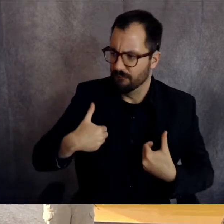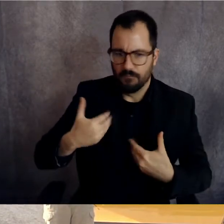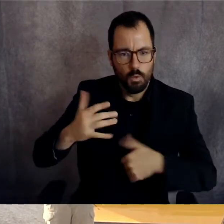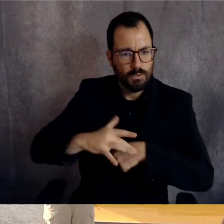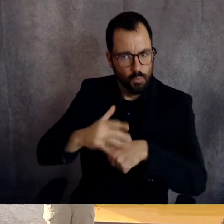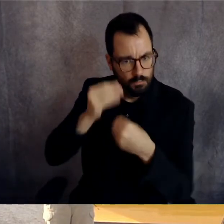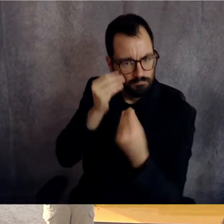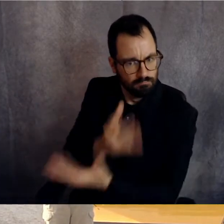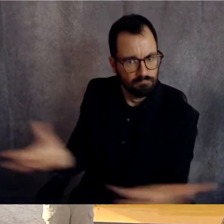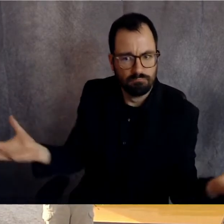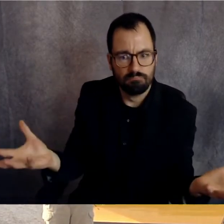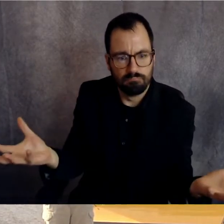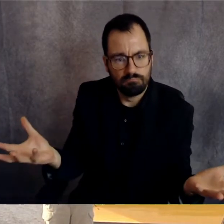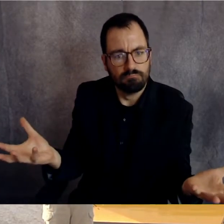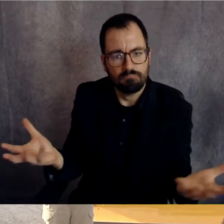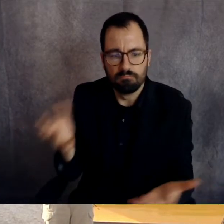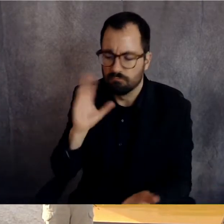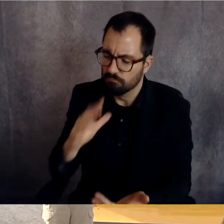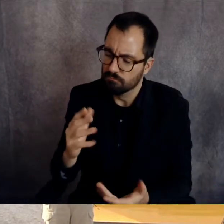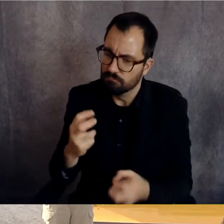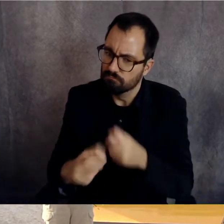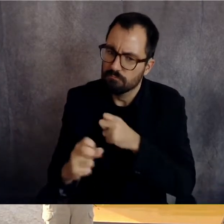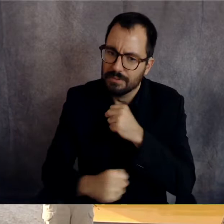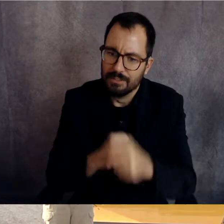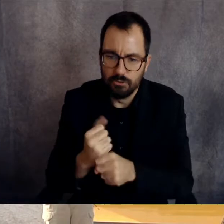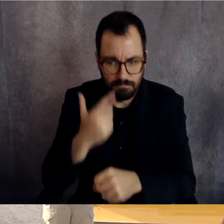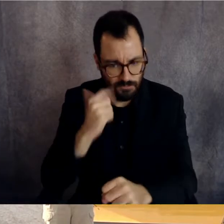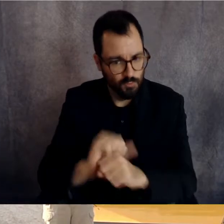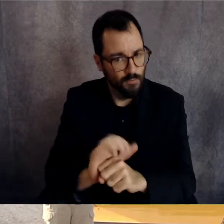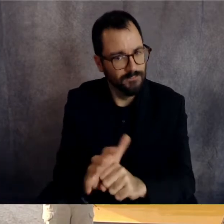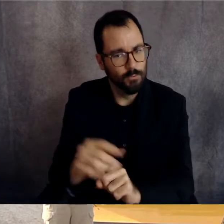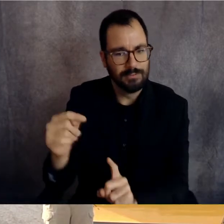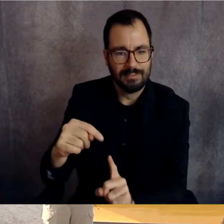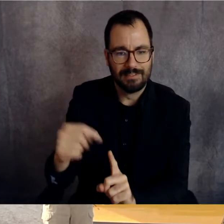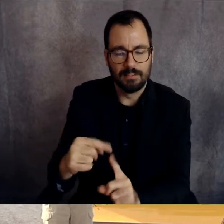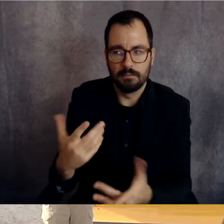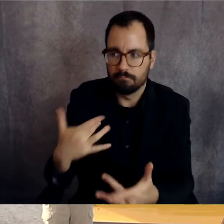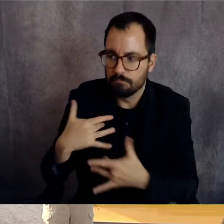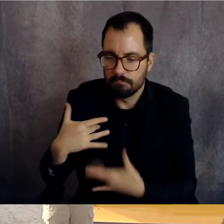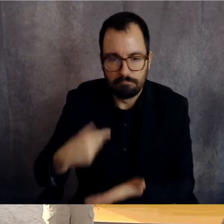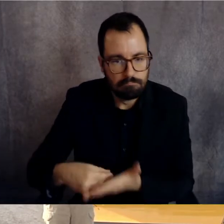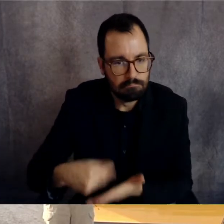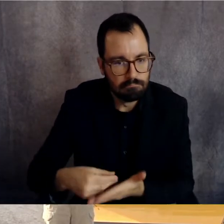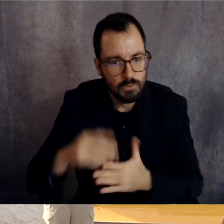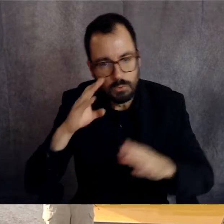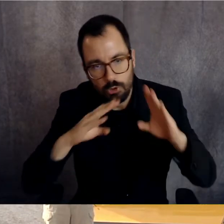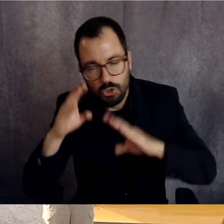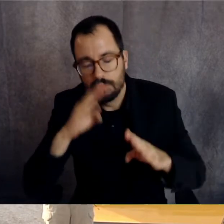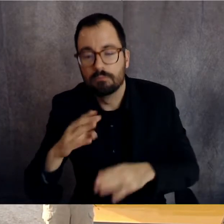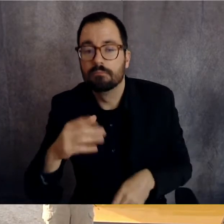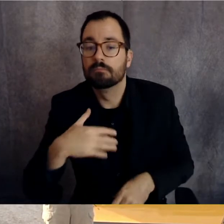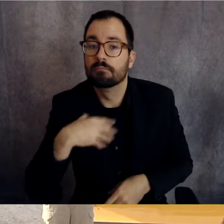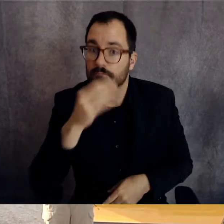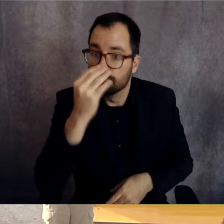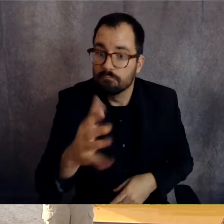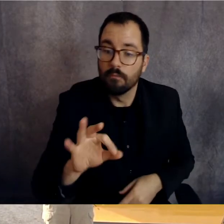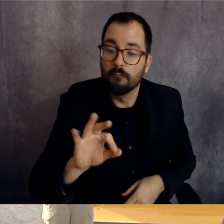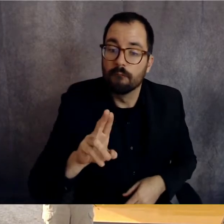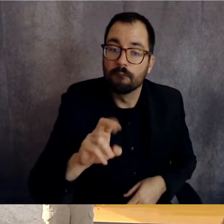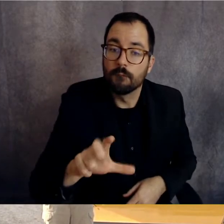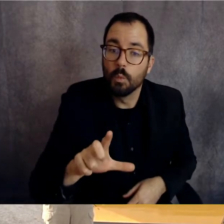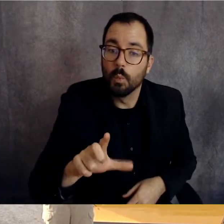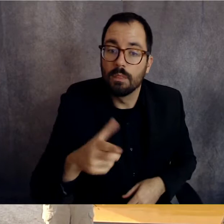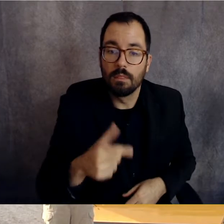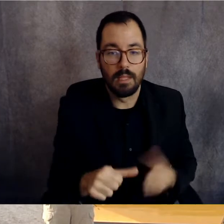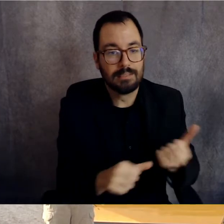well. I know this has been a difficult year because of COVID and a lot of concerns about financial concerns. We have fuel assistance, we have home